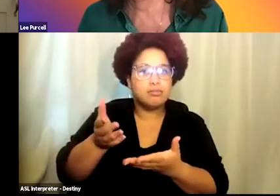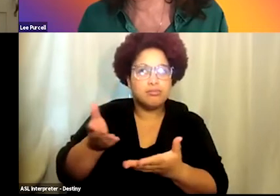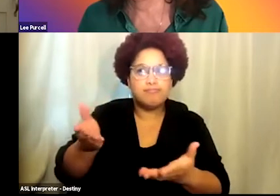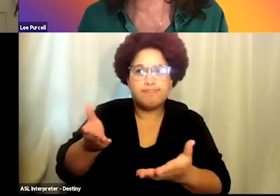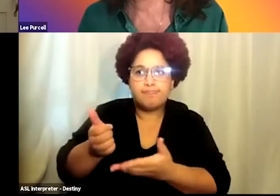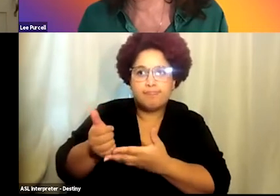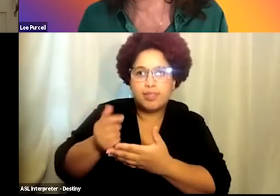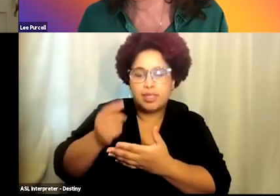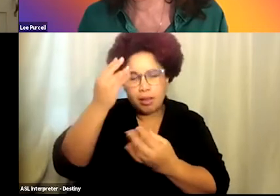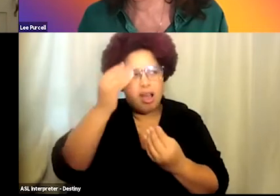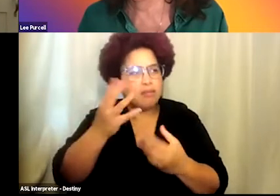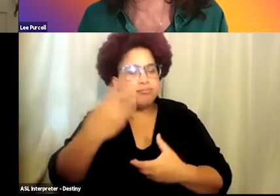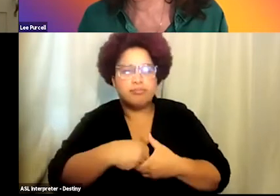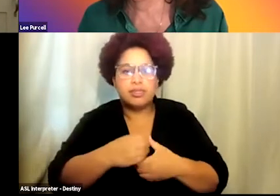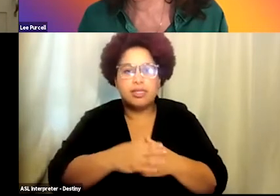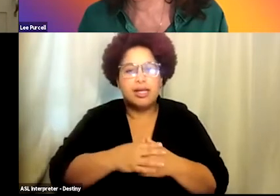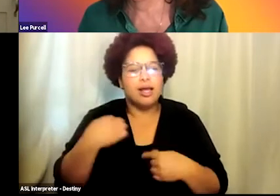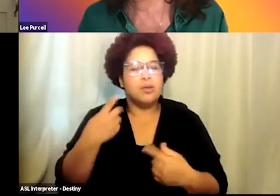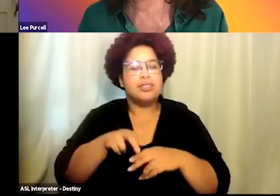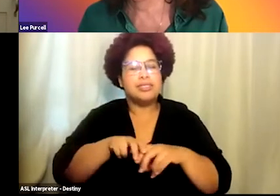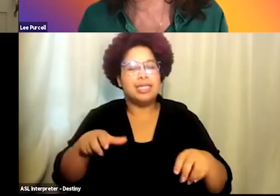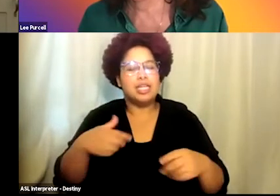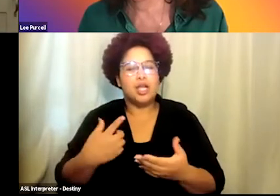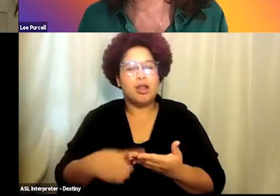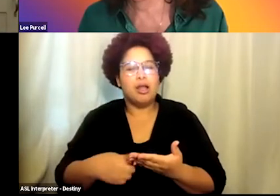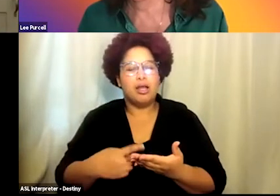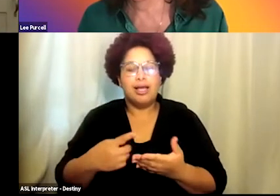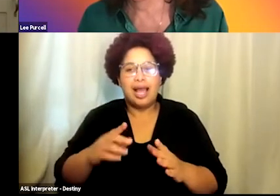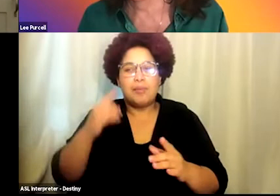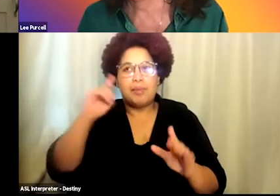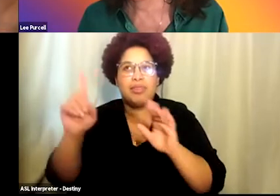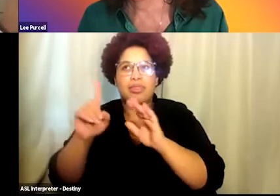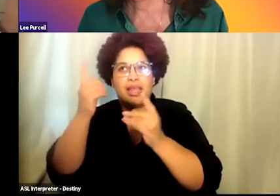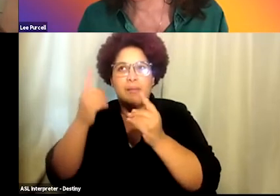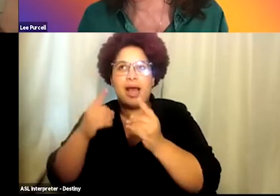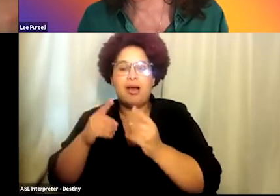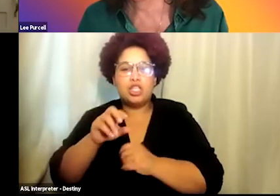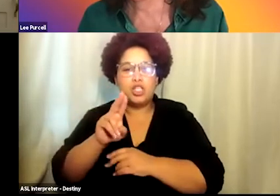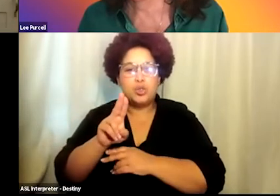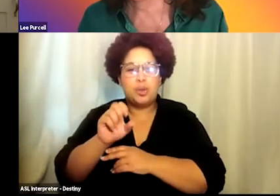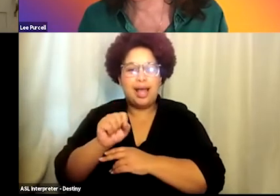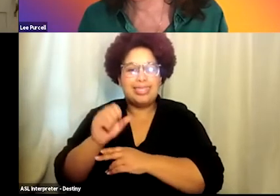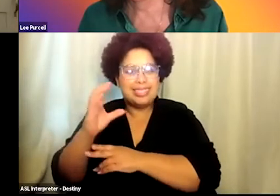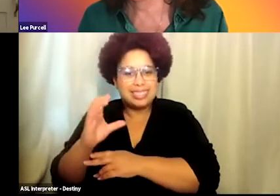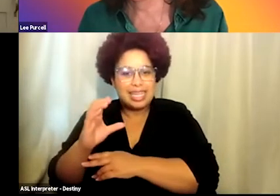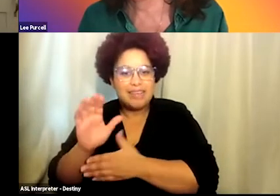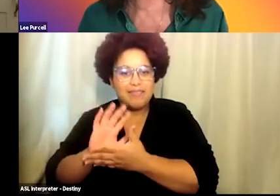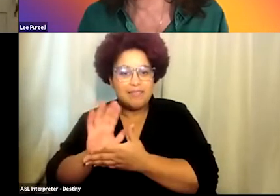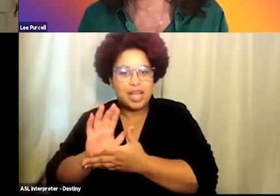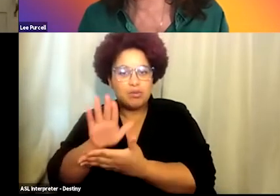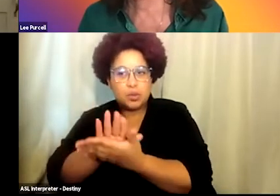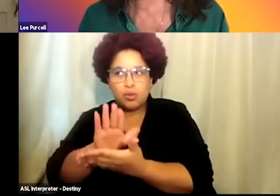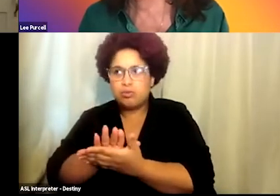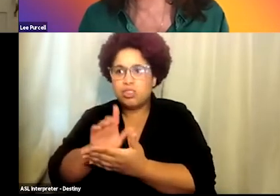you know, I was listening to everybody. I think USC Film School is so close to us. We should just have a meeting with the writers and